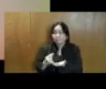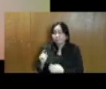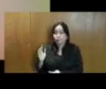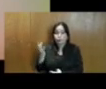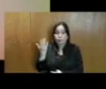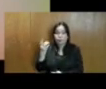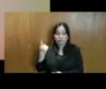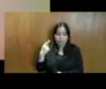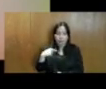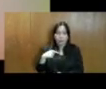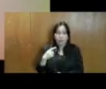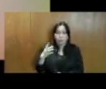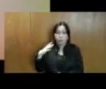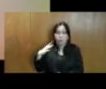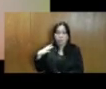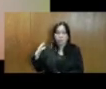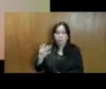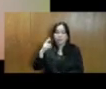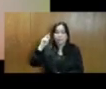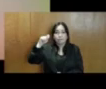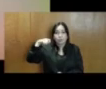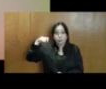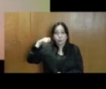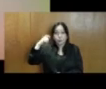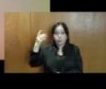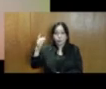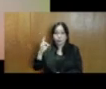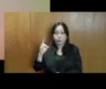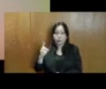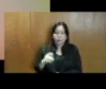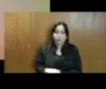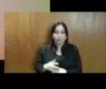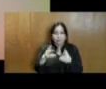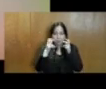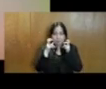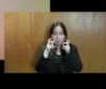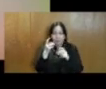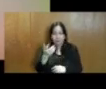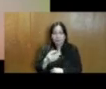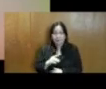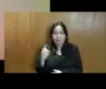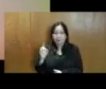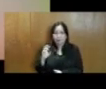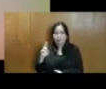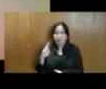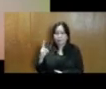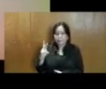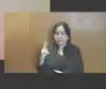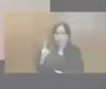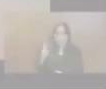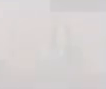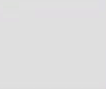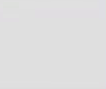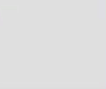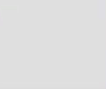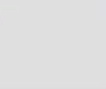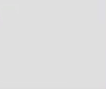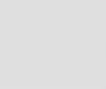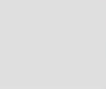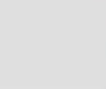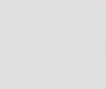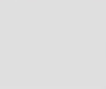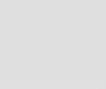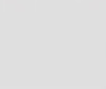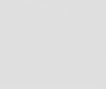will play first Dr. Curtis's pre-recorded video. Let us now listen to Dr. Curtis's insights.